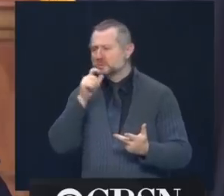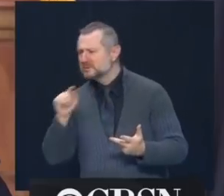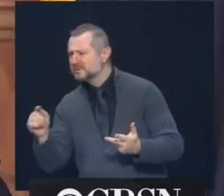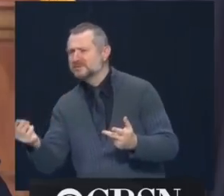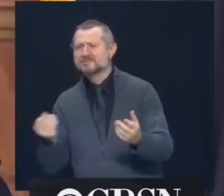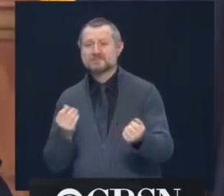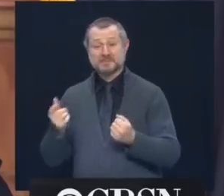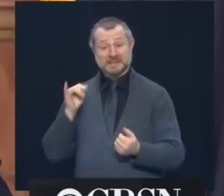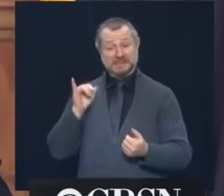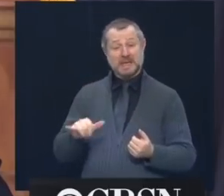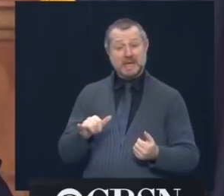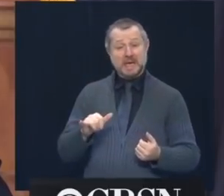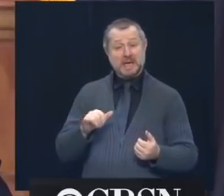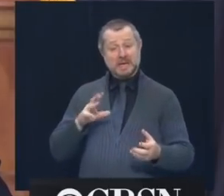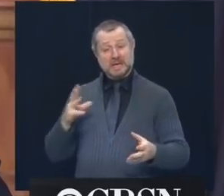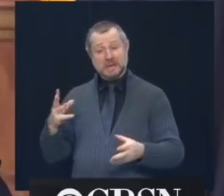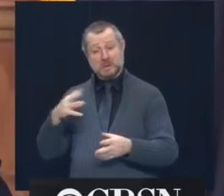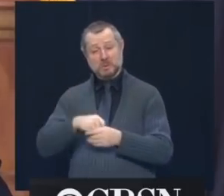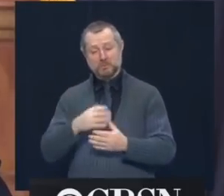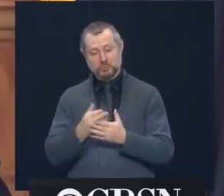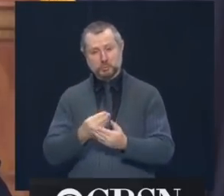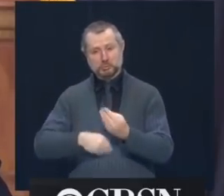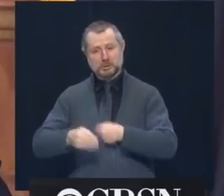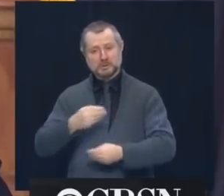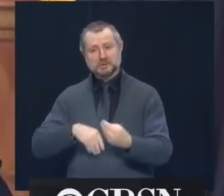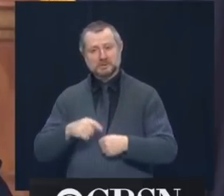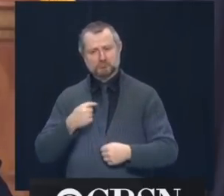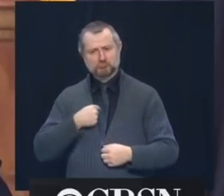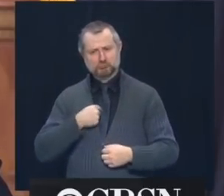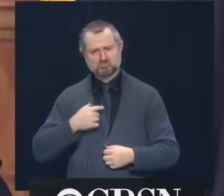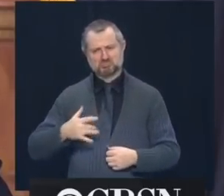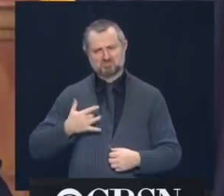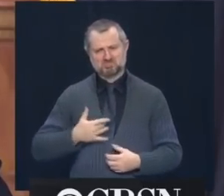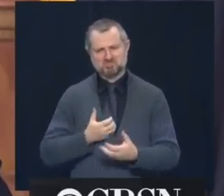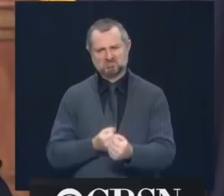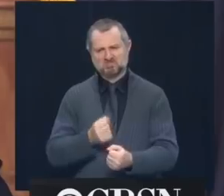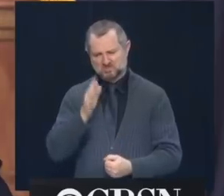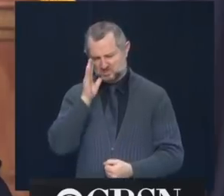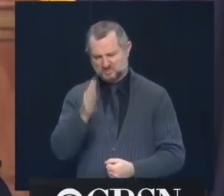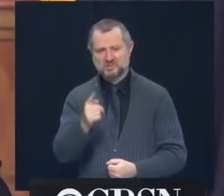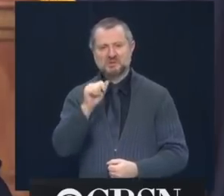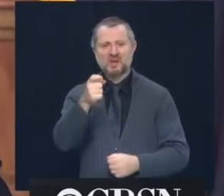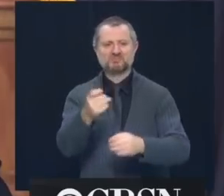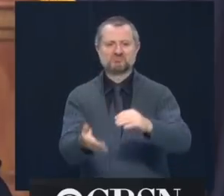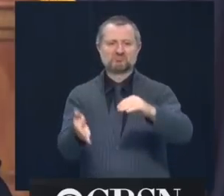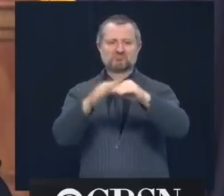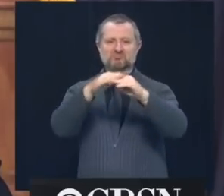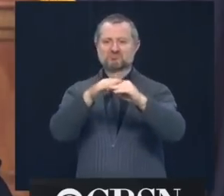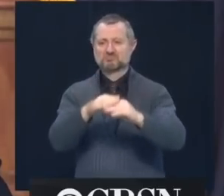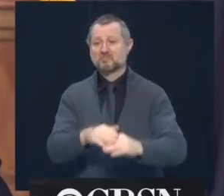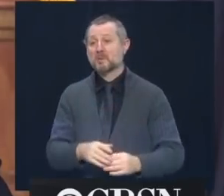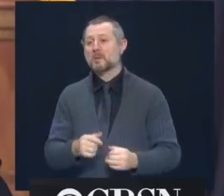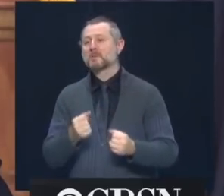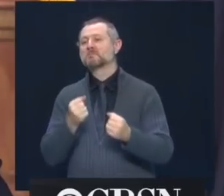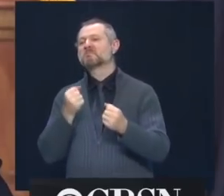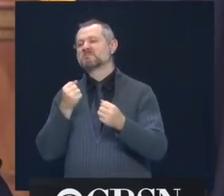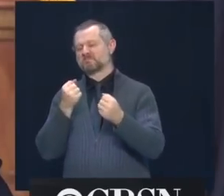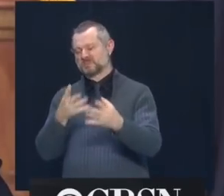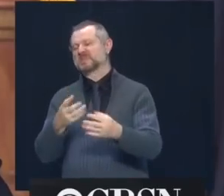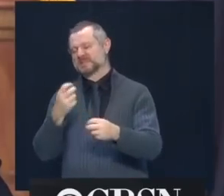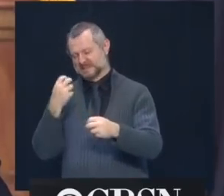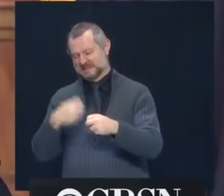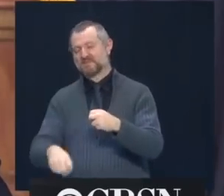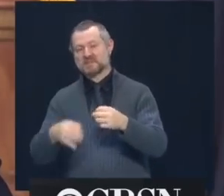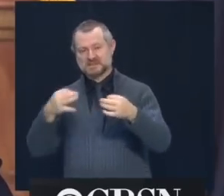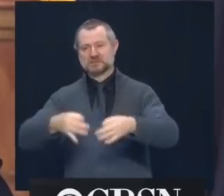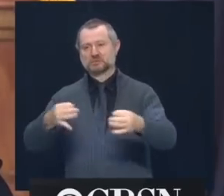done within the budget. I believe there's going to be a tax increase, and I believe a lot of tough decisions will need to be made. I believe there are going to be a lot